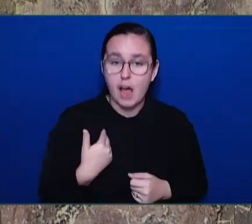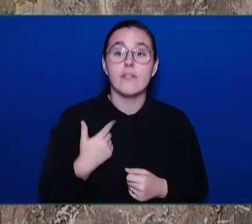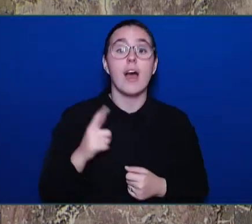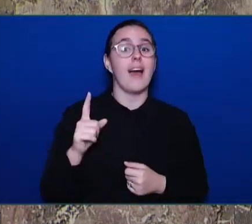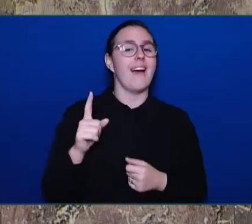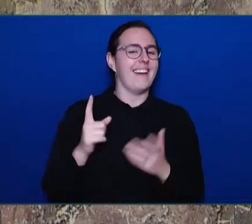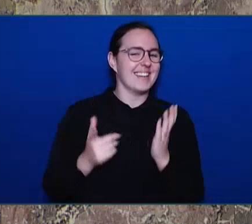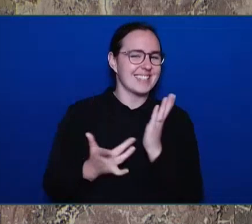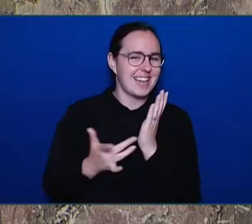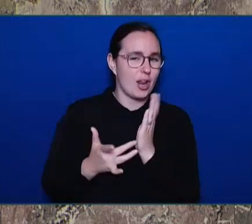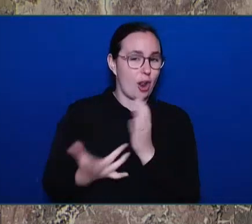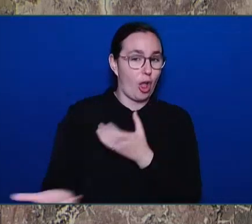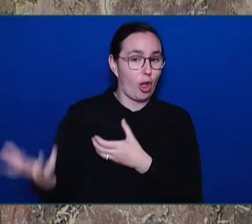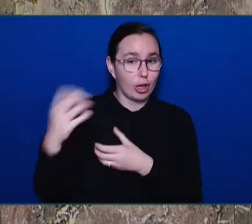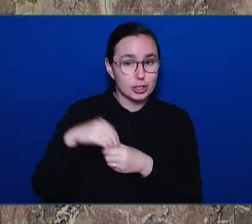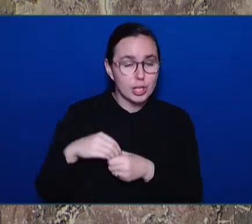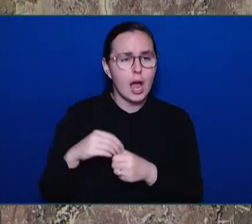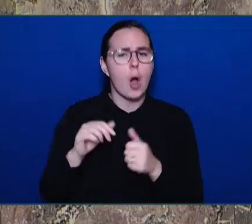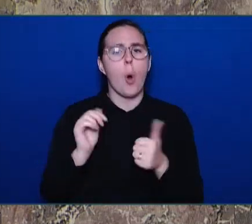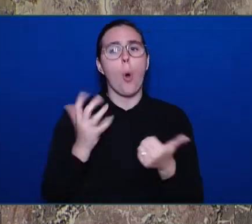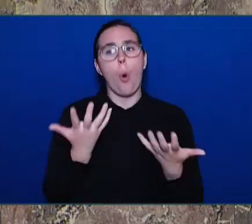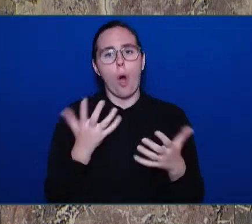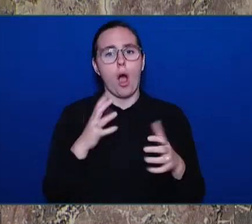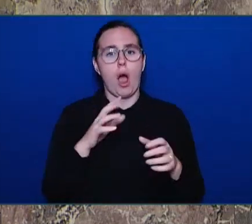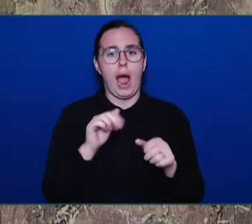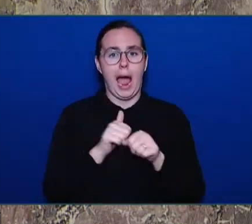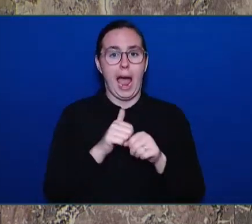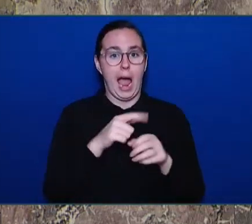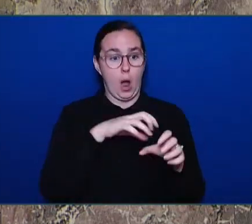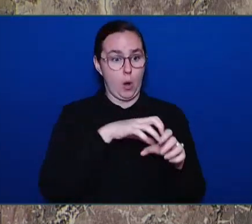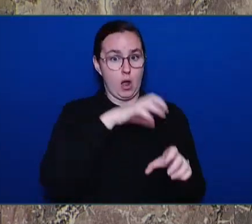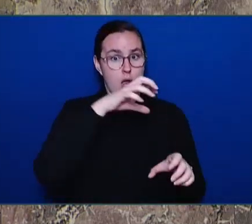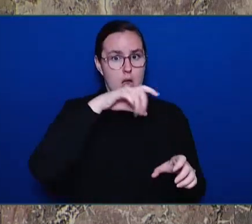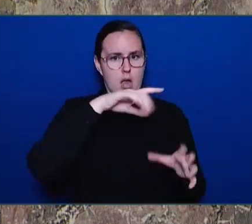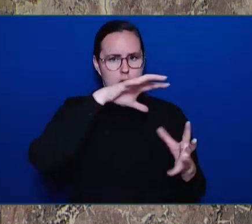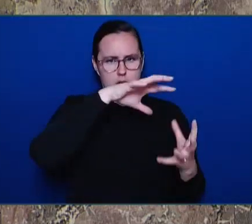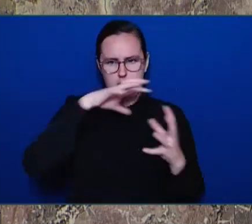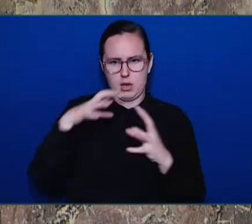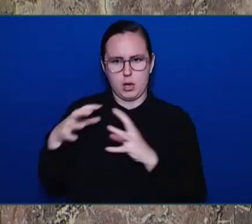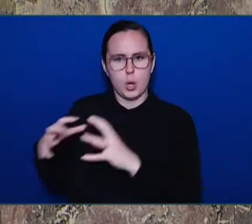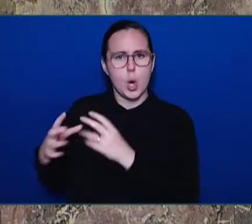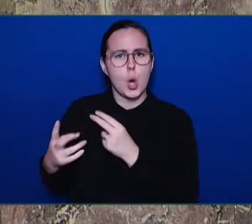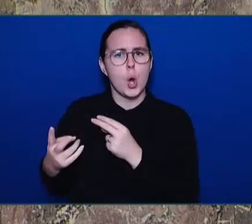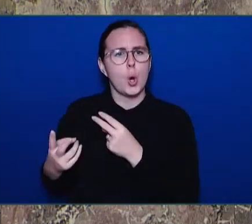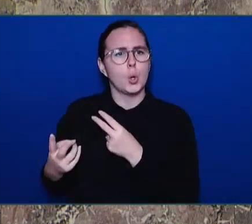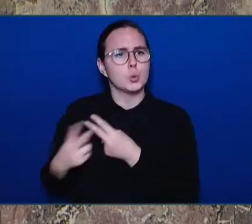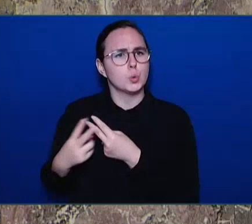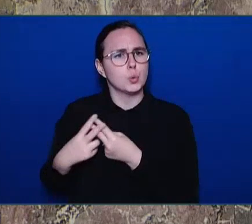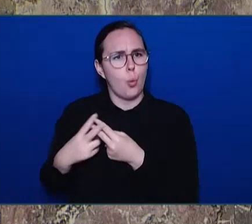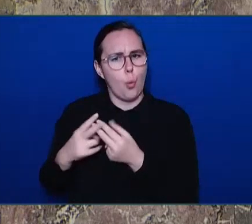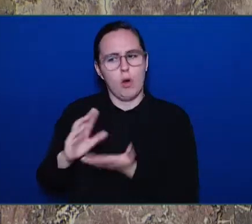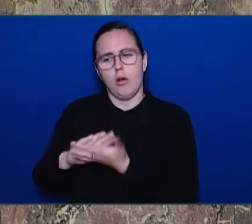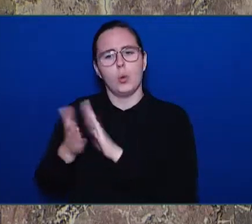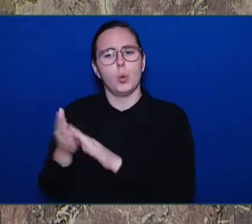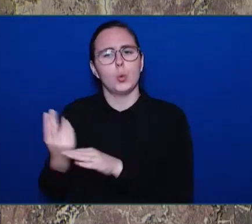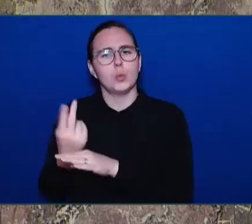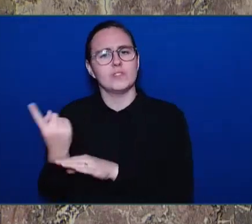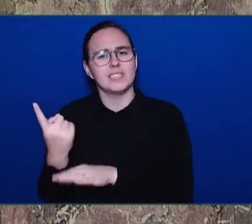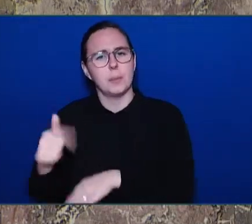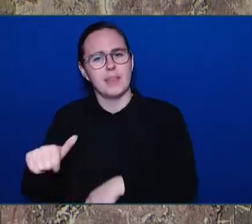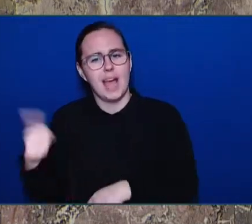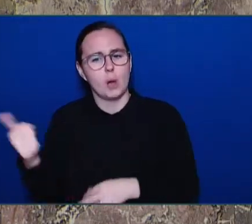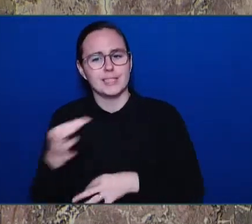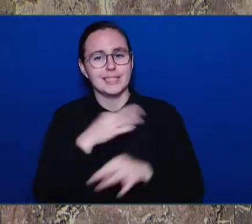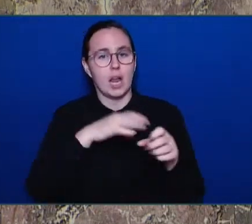legitimately accepted offsets that are verified and proven to take out of the atmosphere emissions